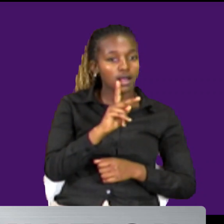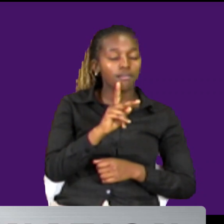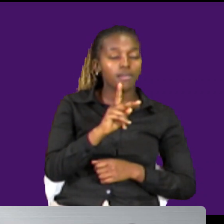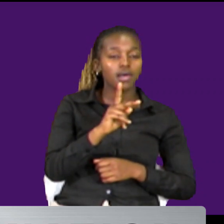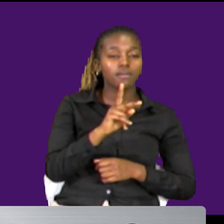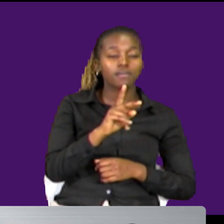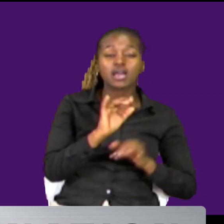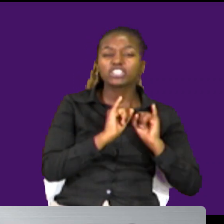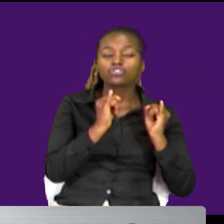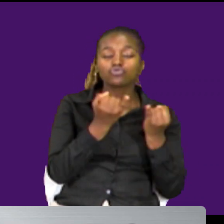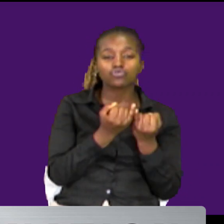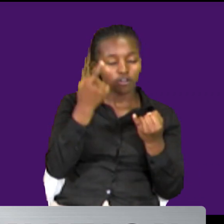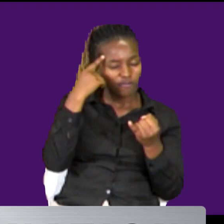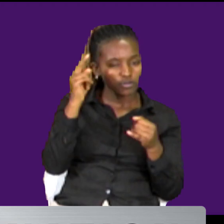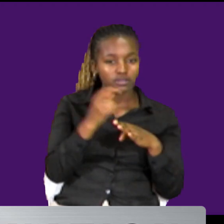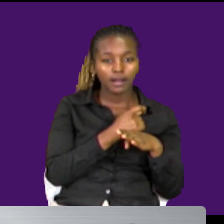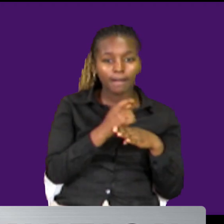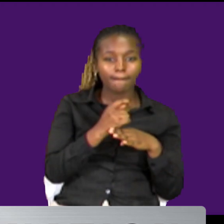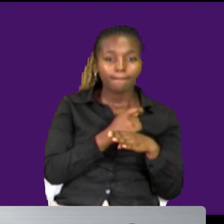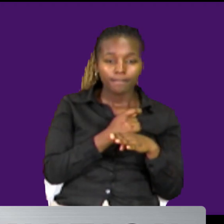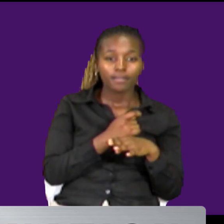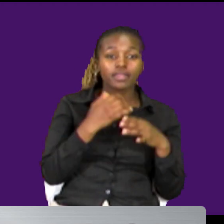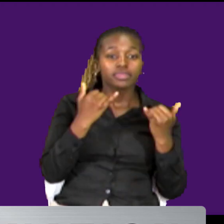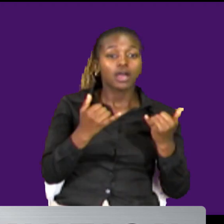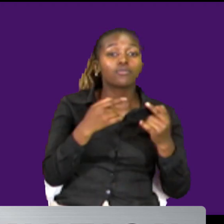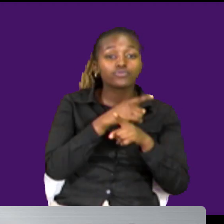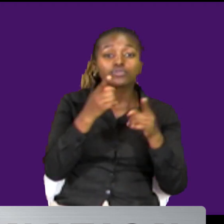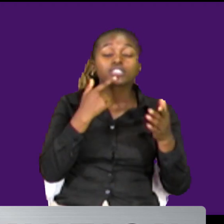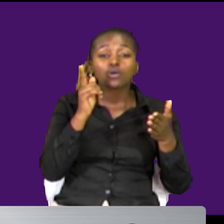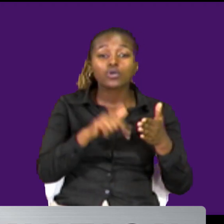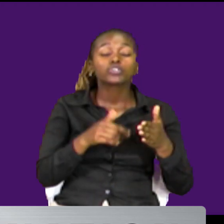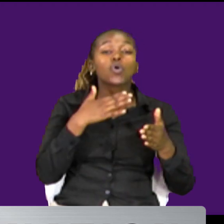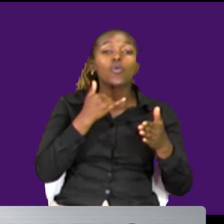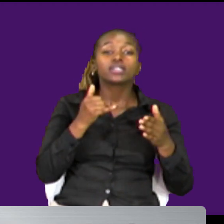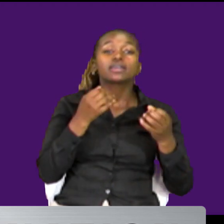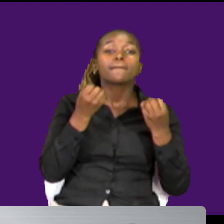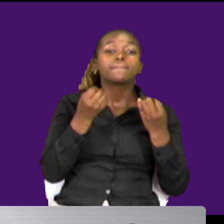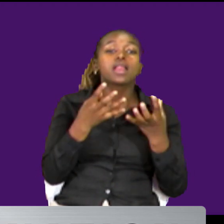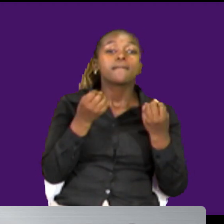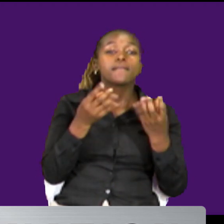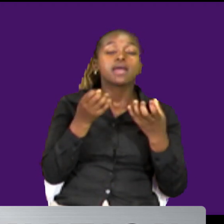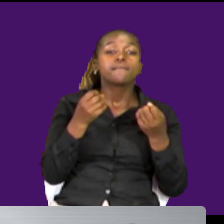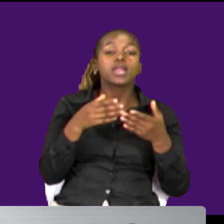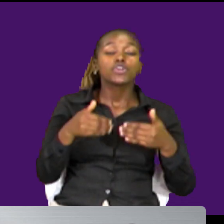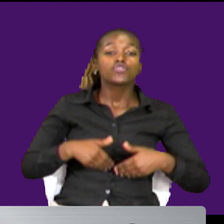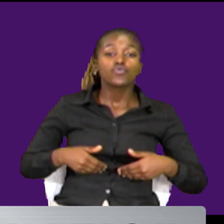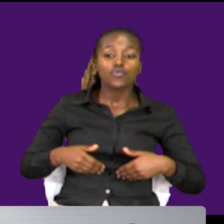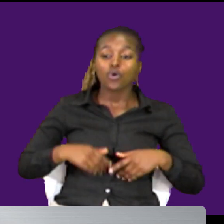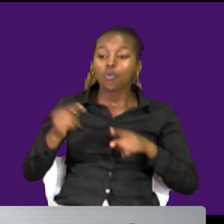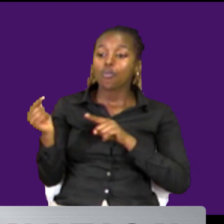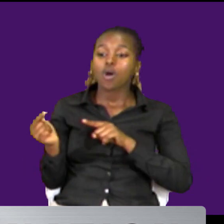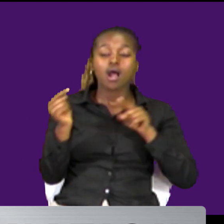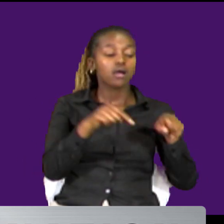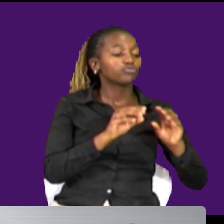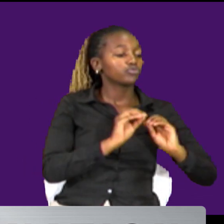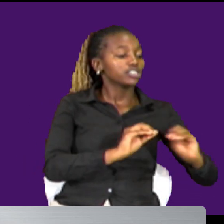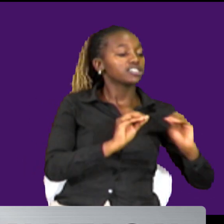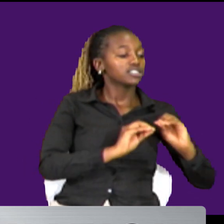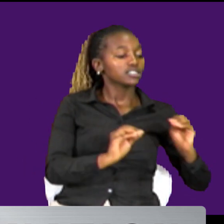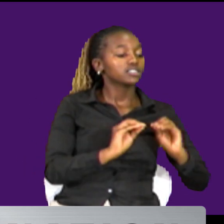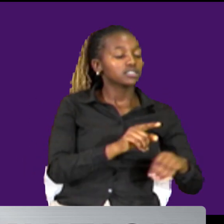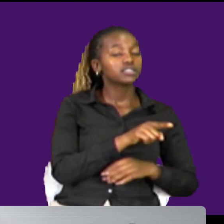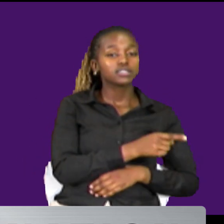are saying that let us take in as many agencies as possible to train them on artisanry, so